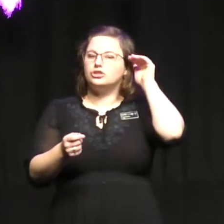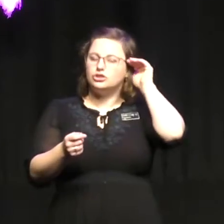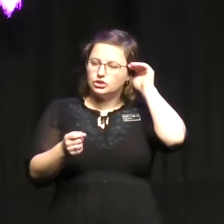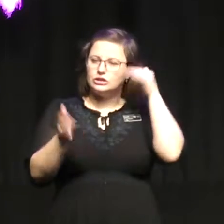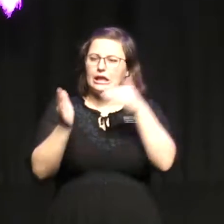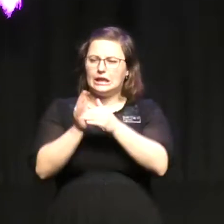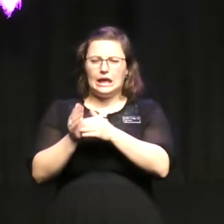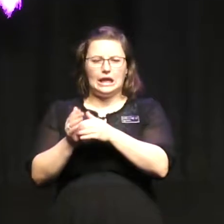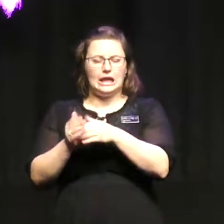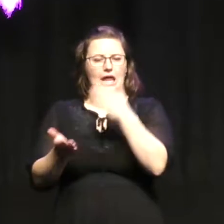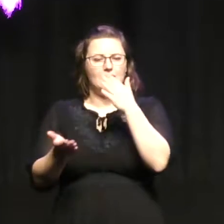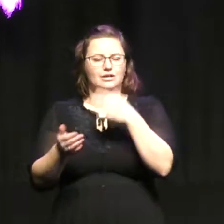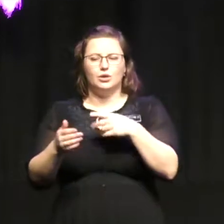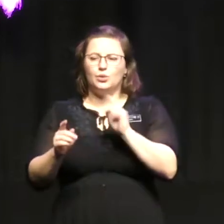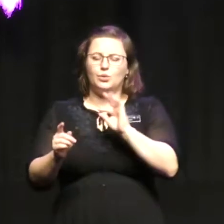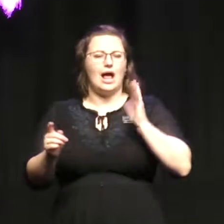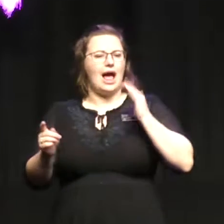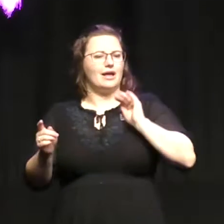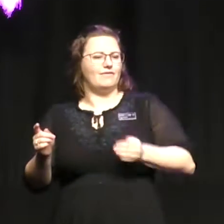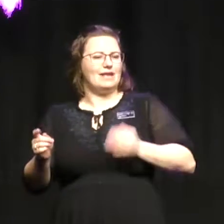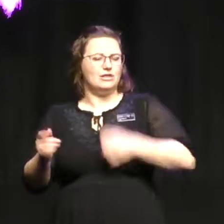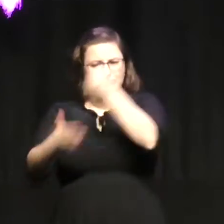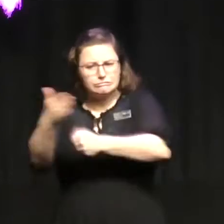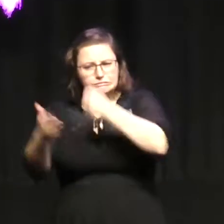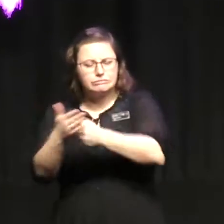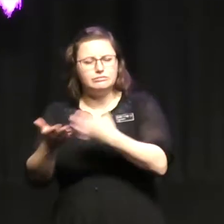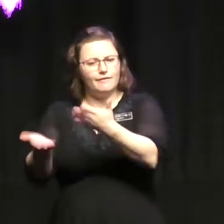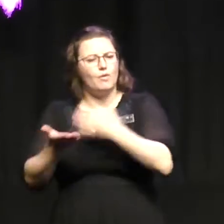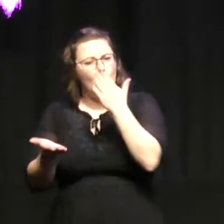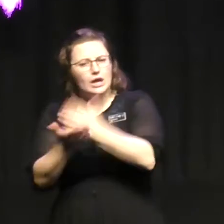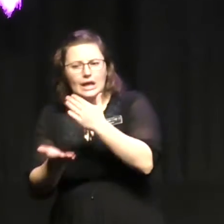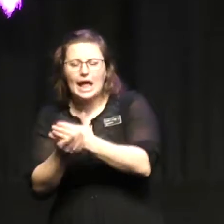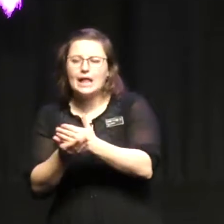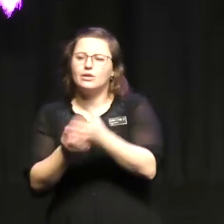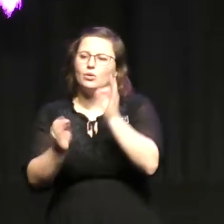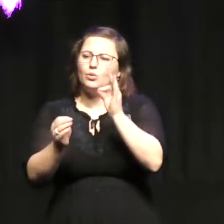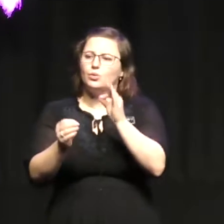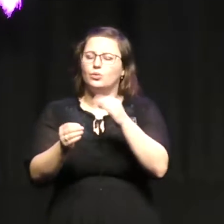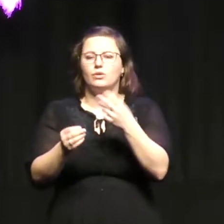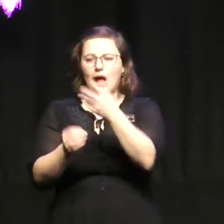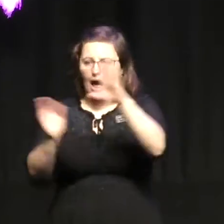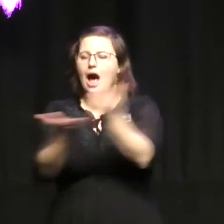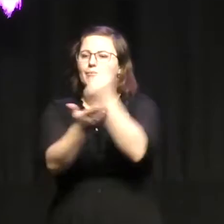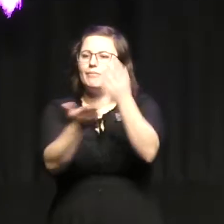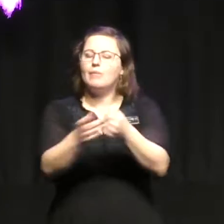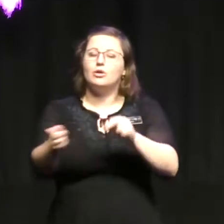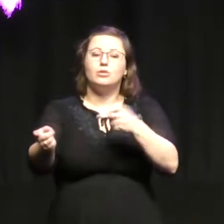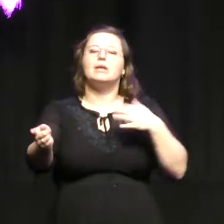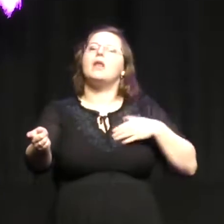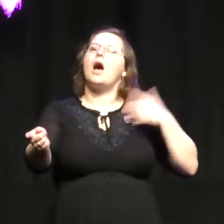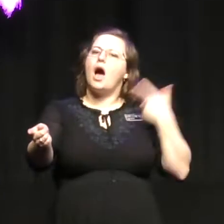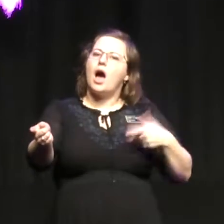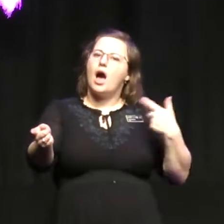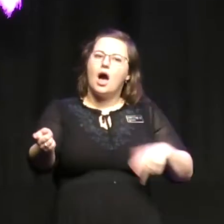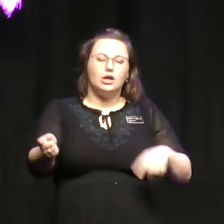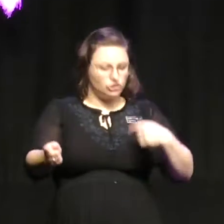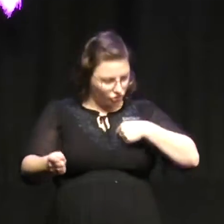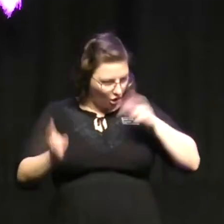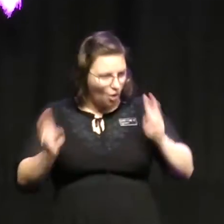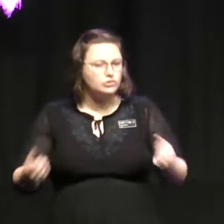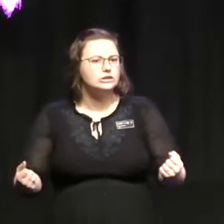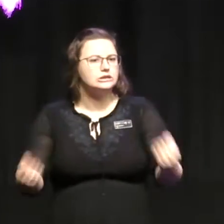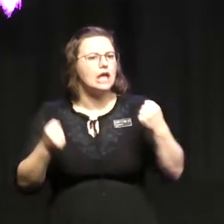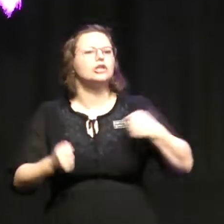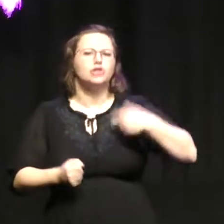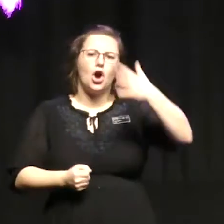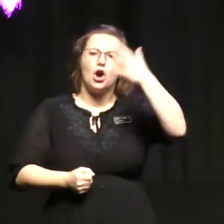of other women and how they overcame them made her realize that she was indeed strong. She